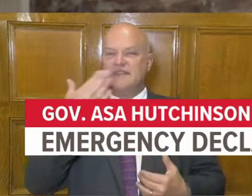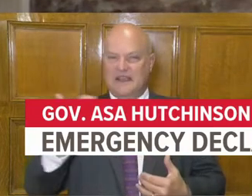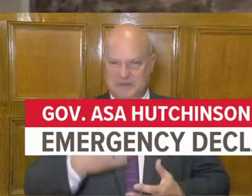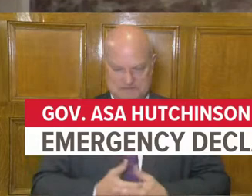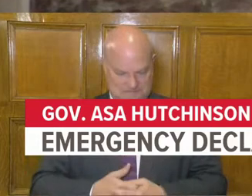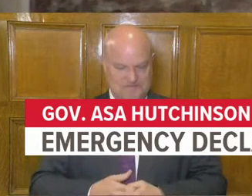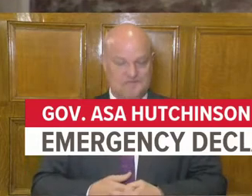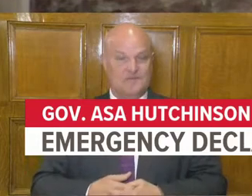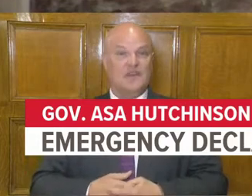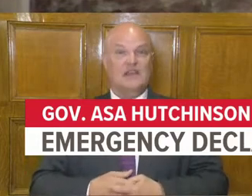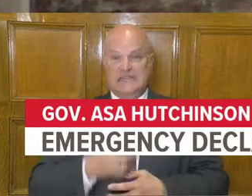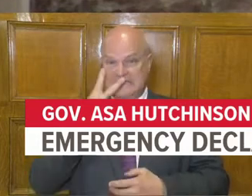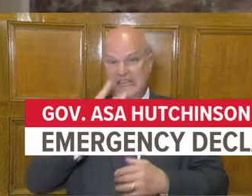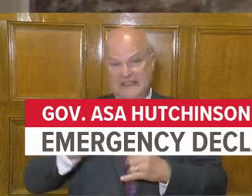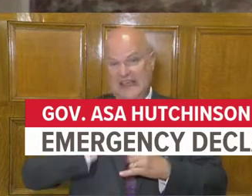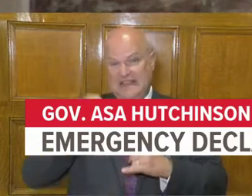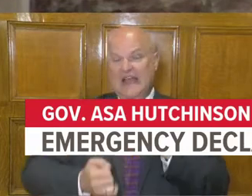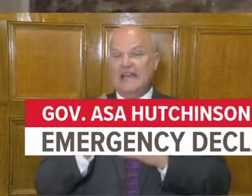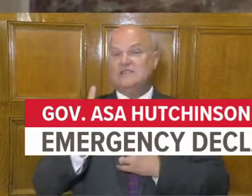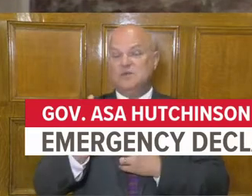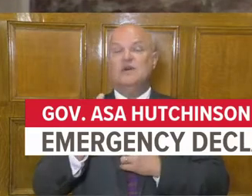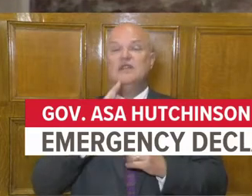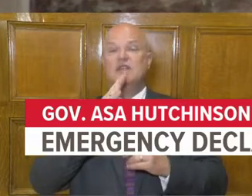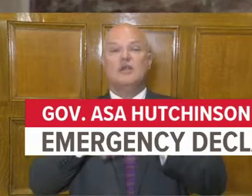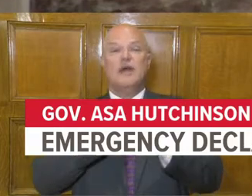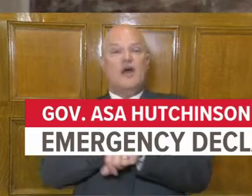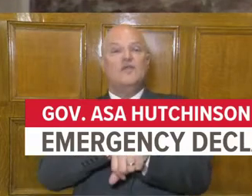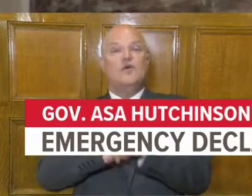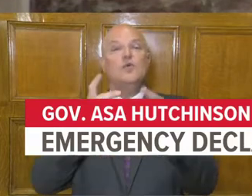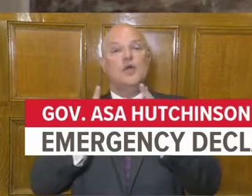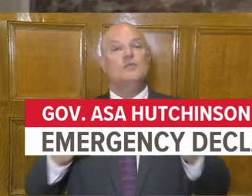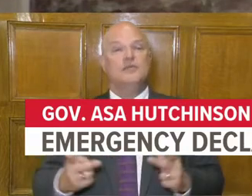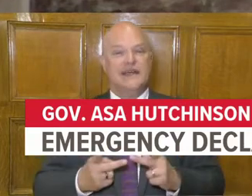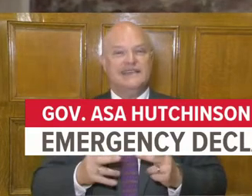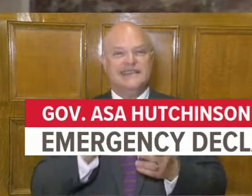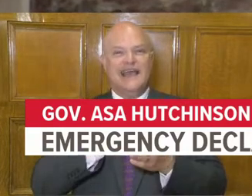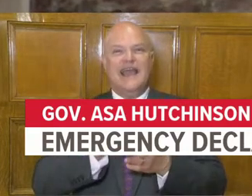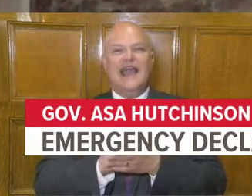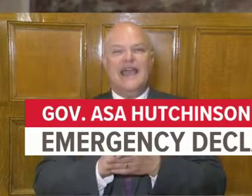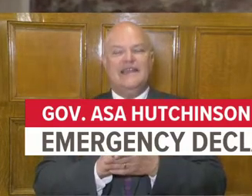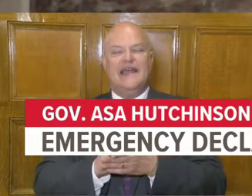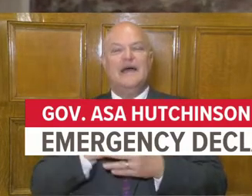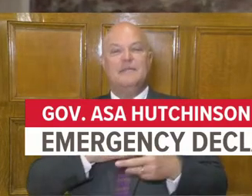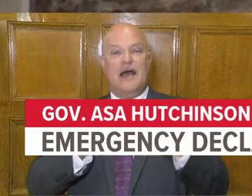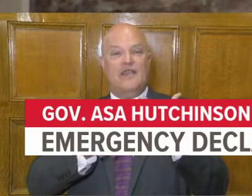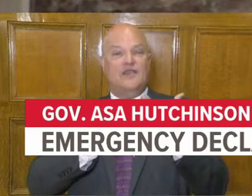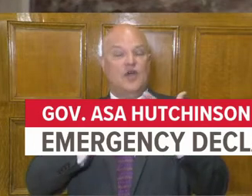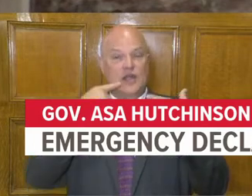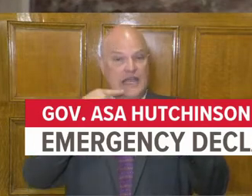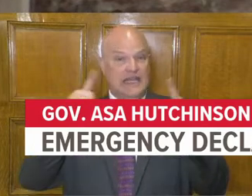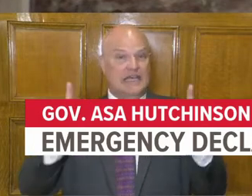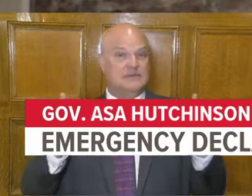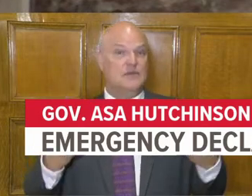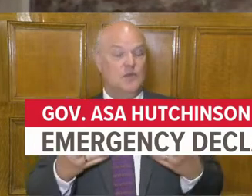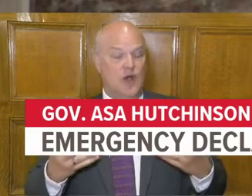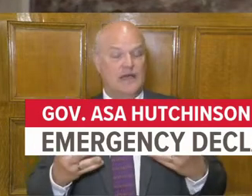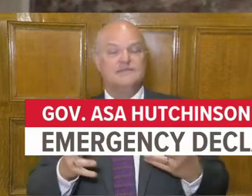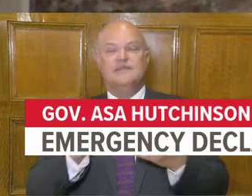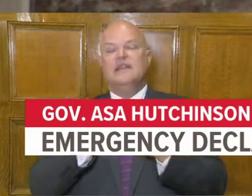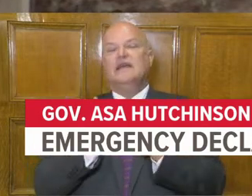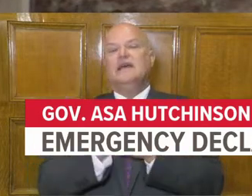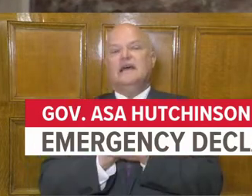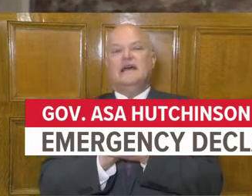see, that last ad talked about the workplace. And that brings me to the third announcement today, and that